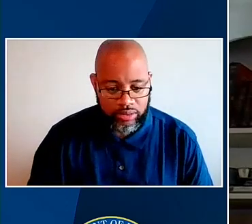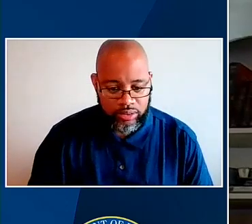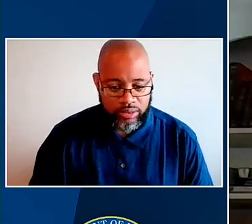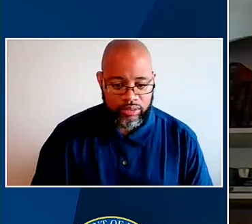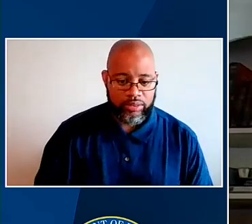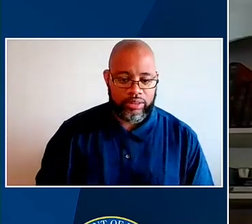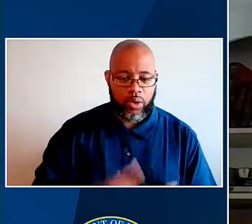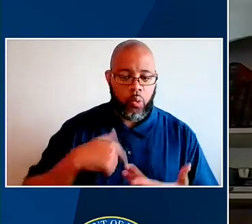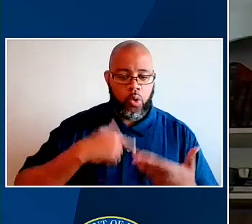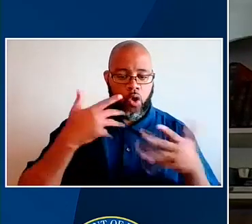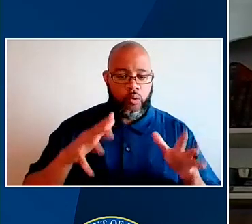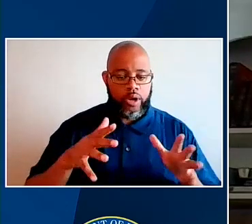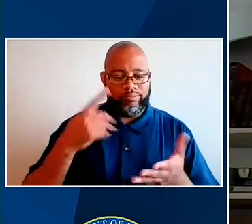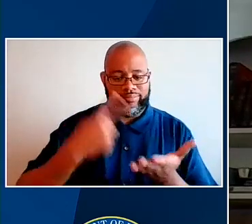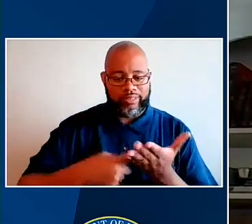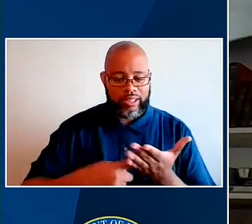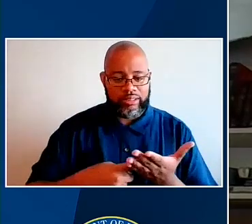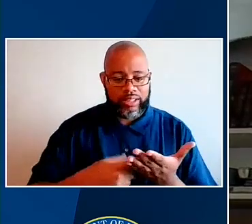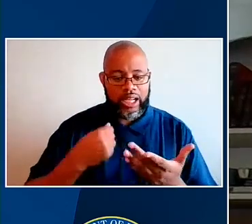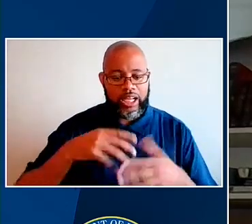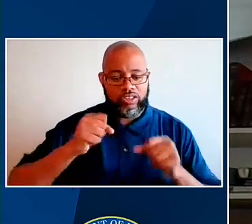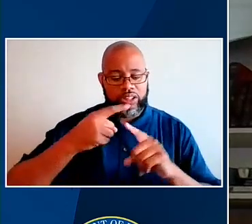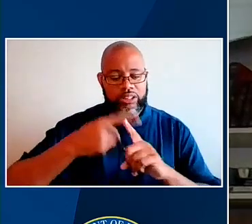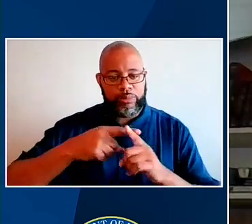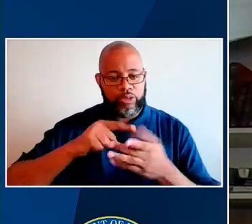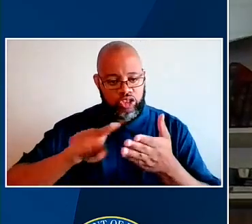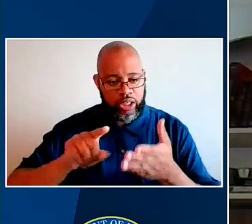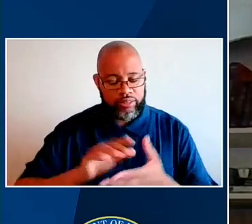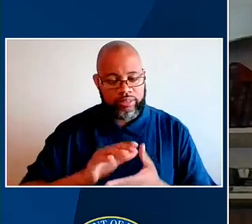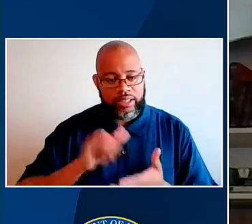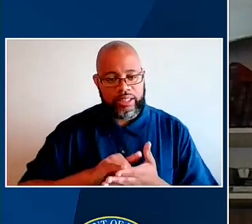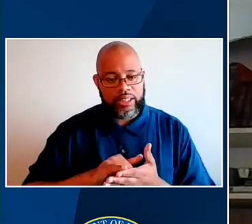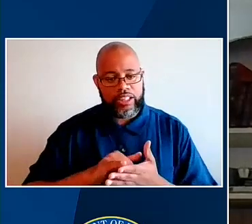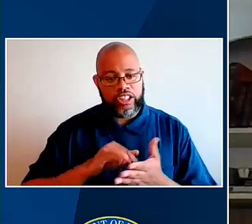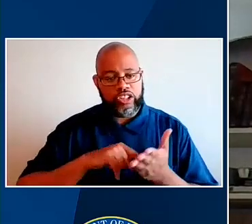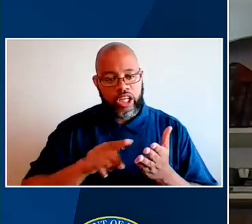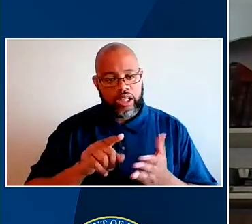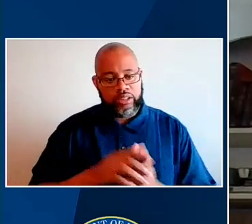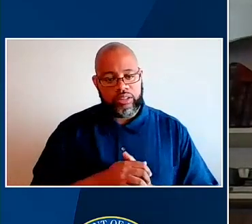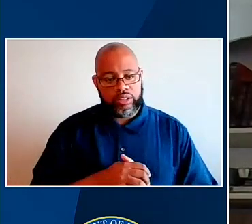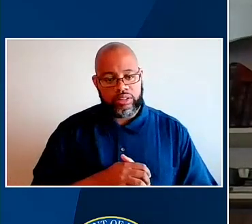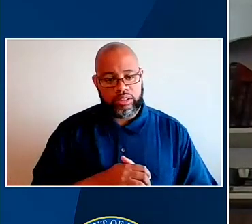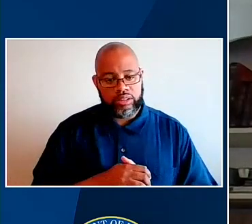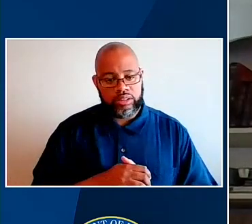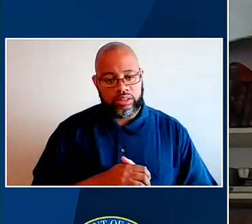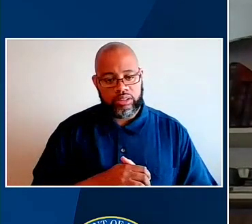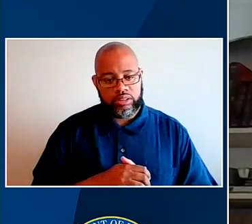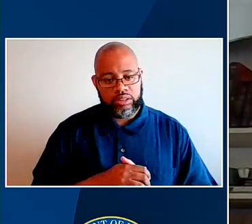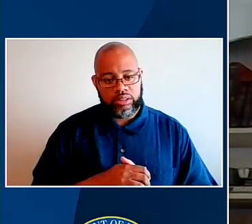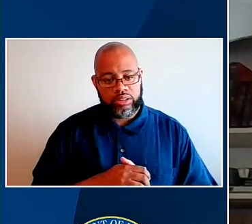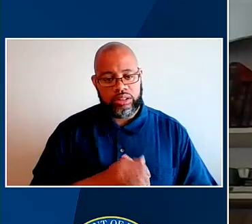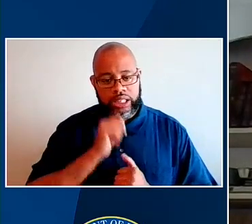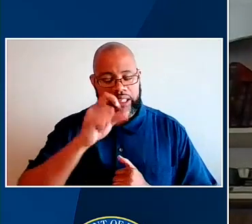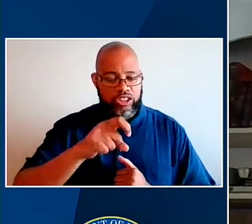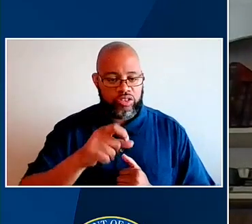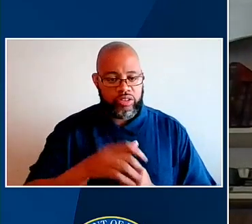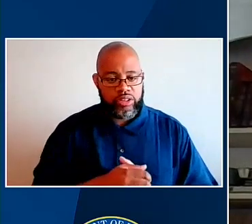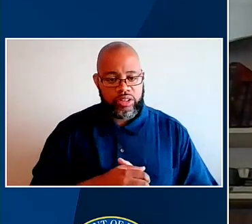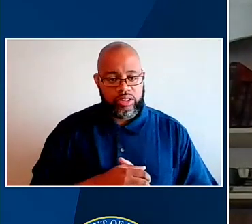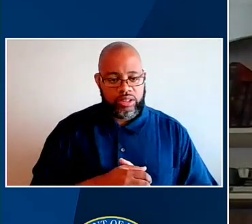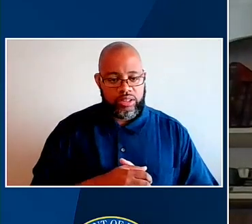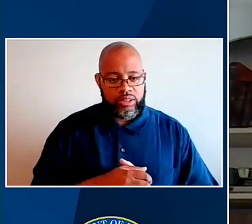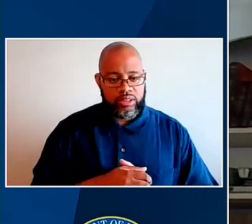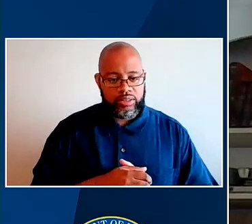that we already discussed and took a temperature check on. So the temperature check here would not be necessary.